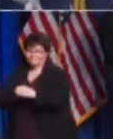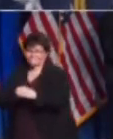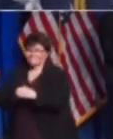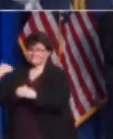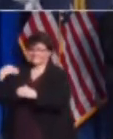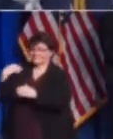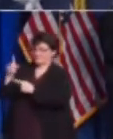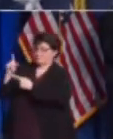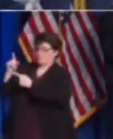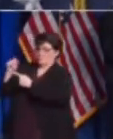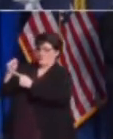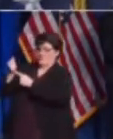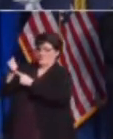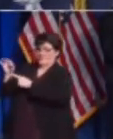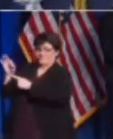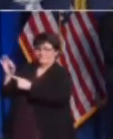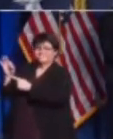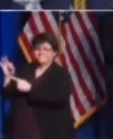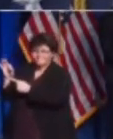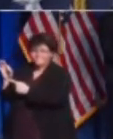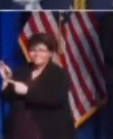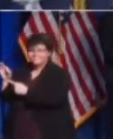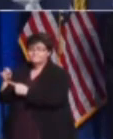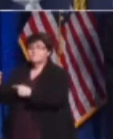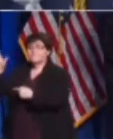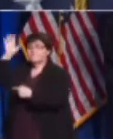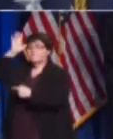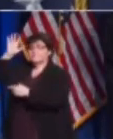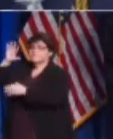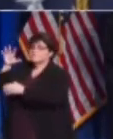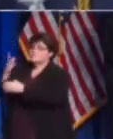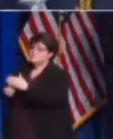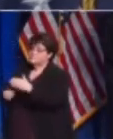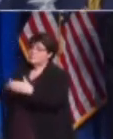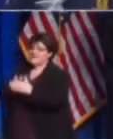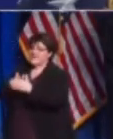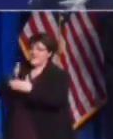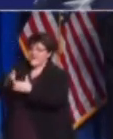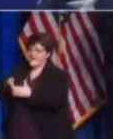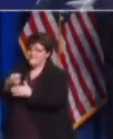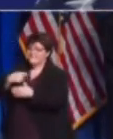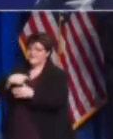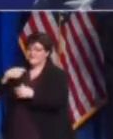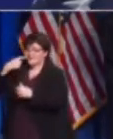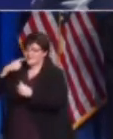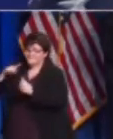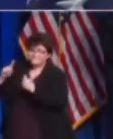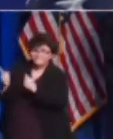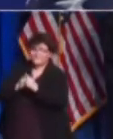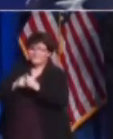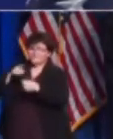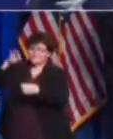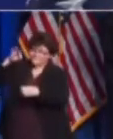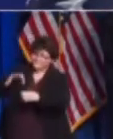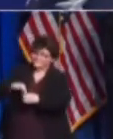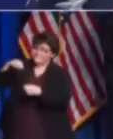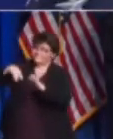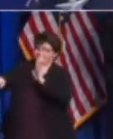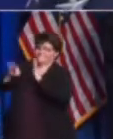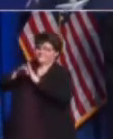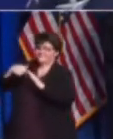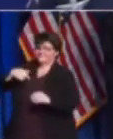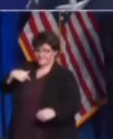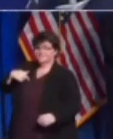2019, just a few days after I was first elected. He was a bombardier in World War